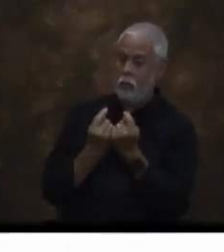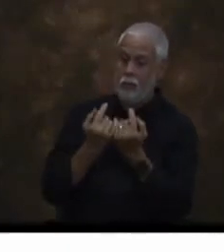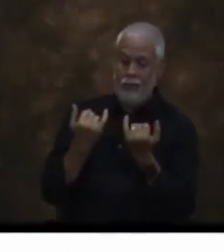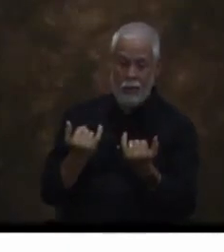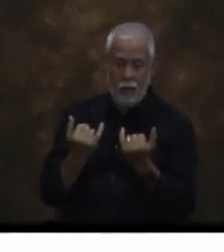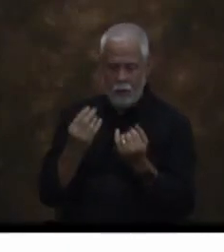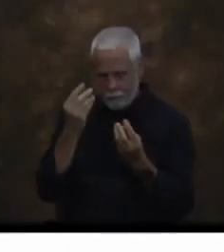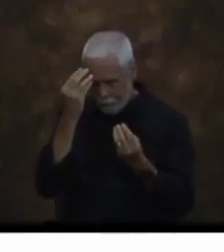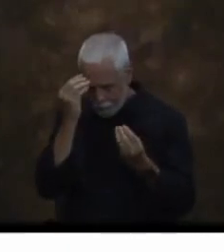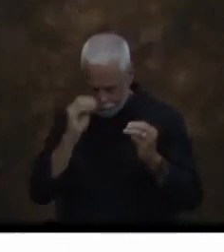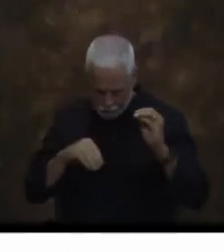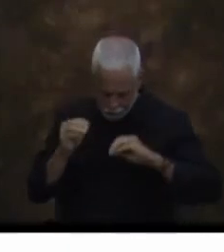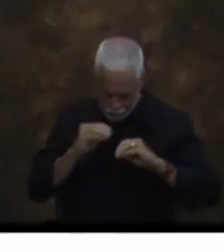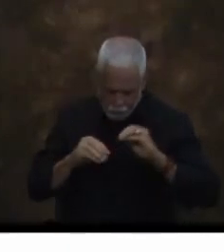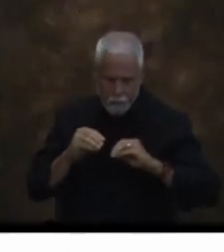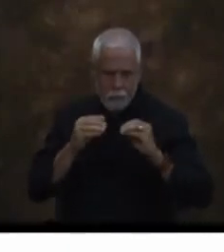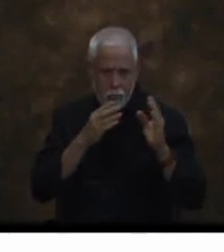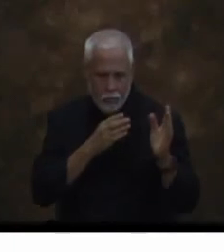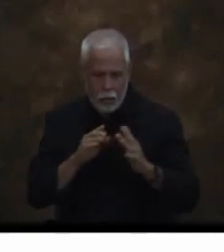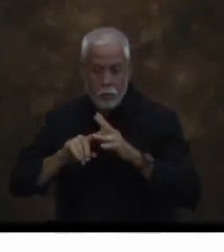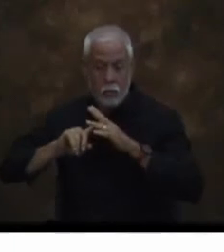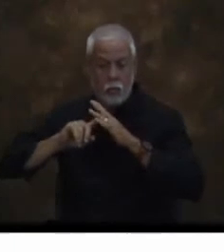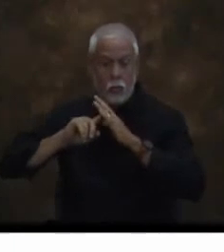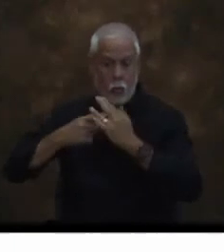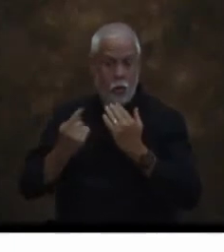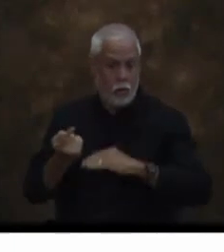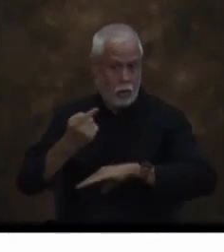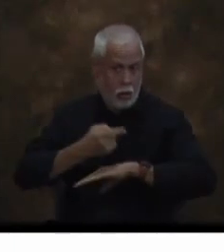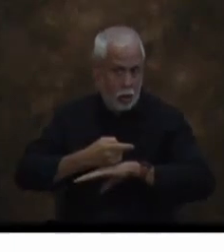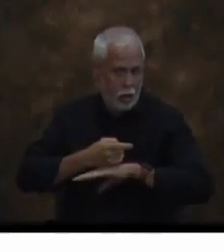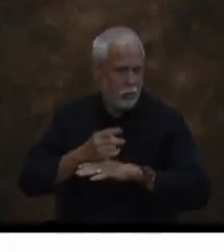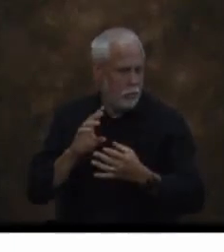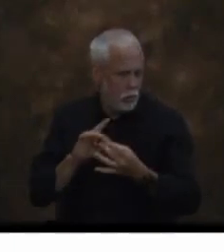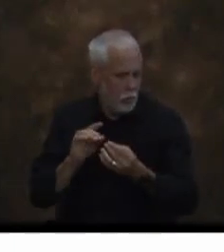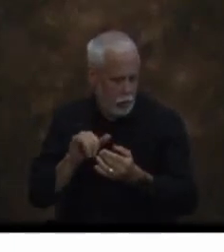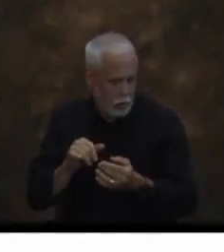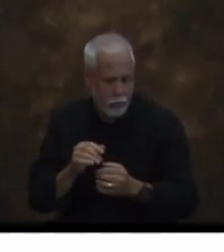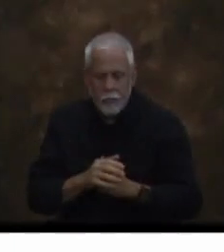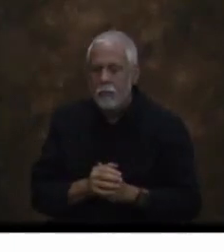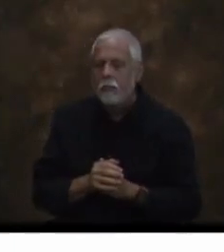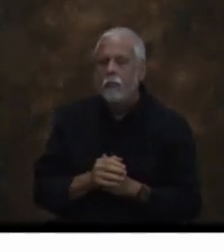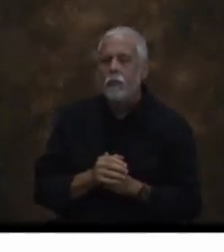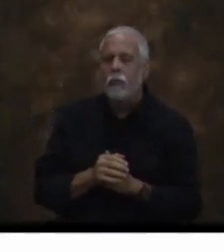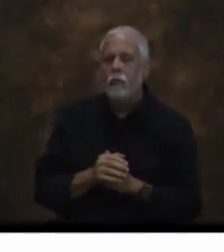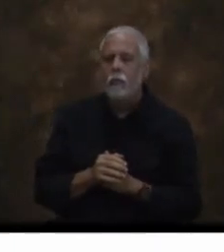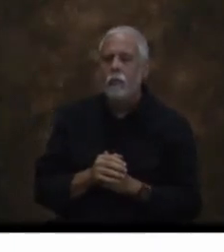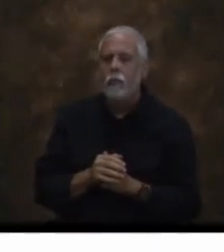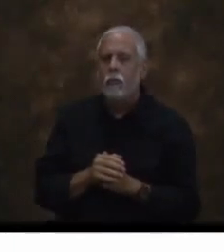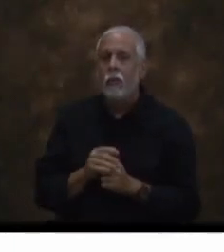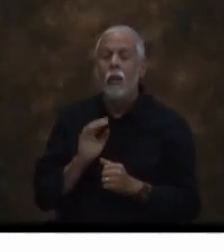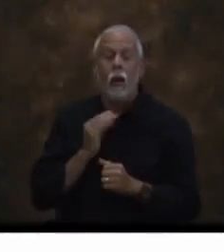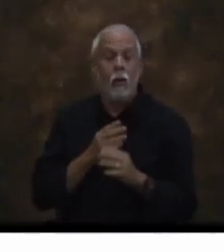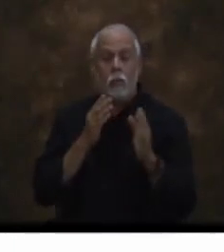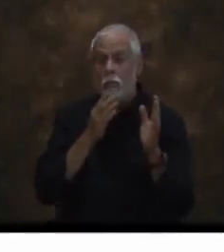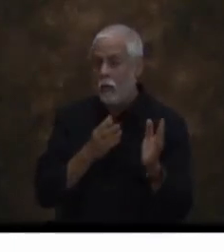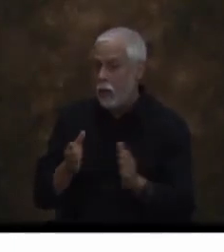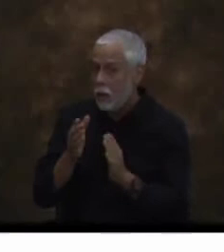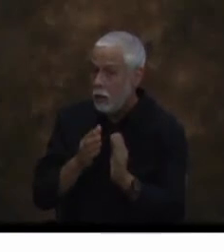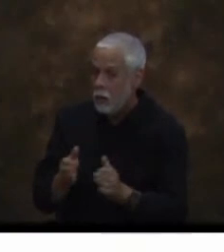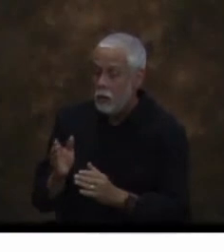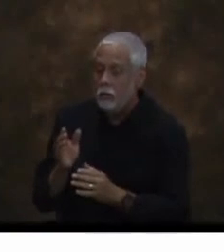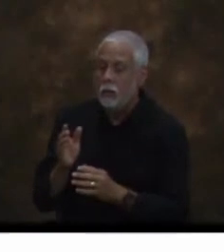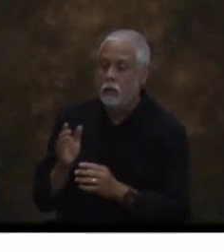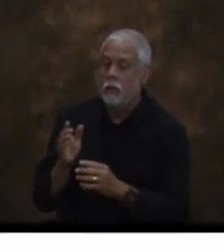been putting together and kicking off actually today. So I'll talk about that in just a second. That our